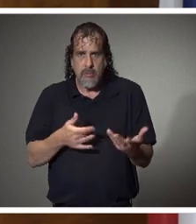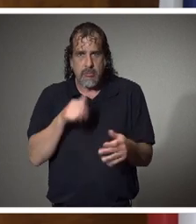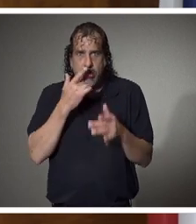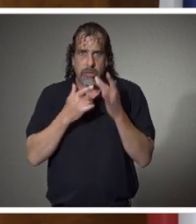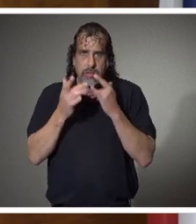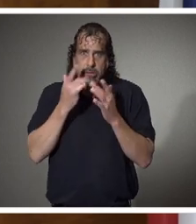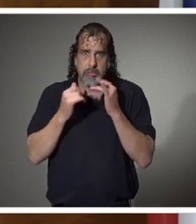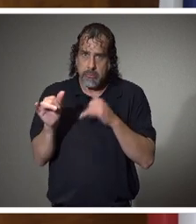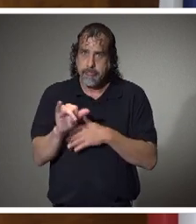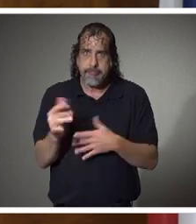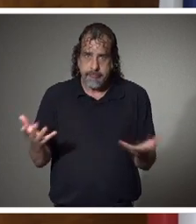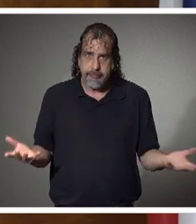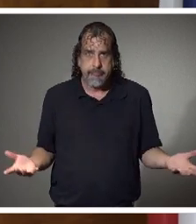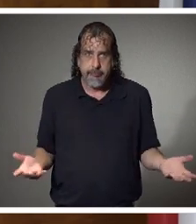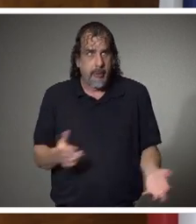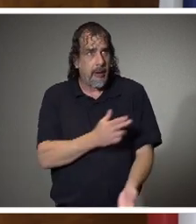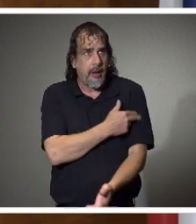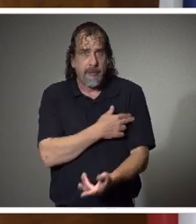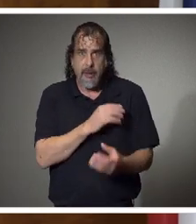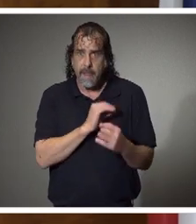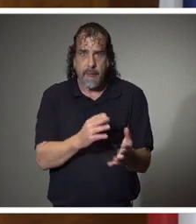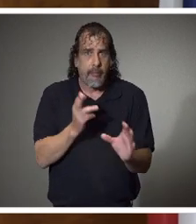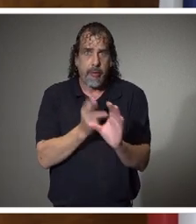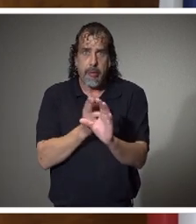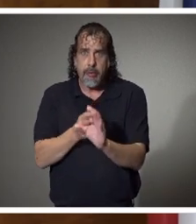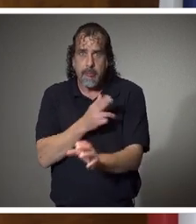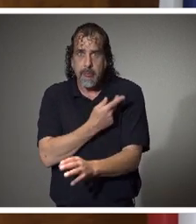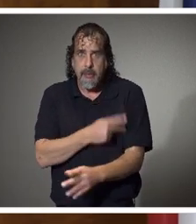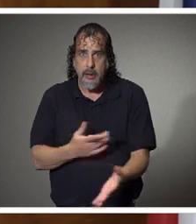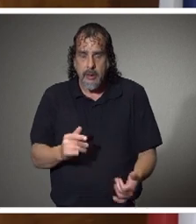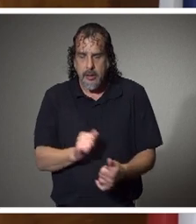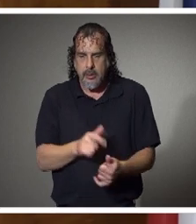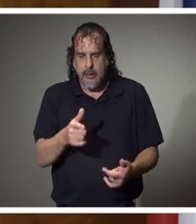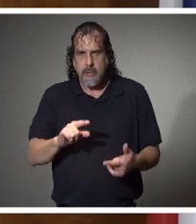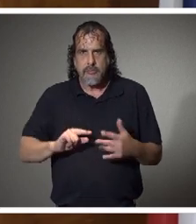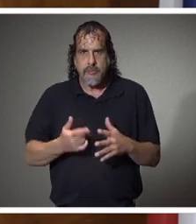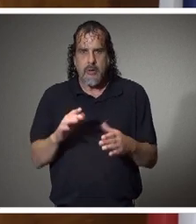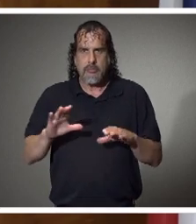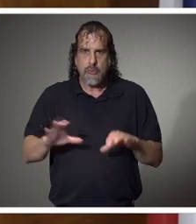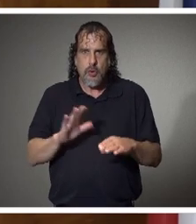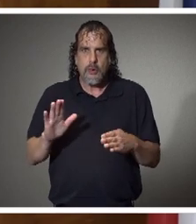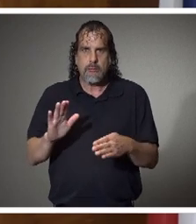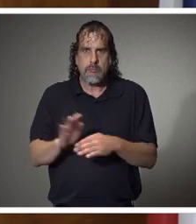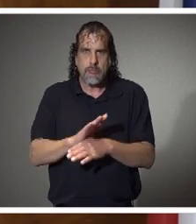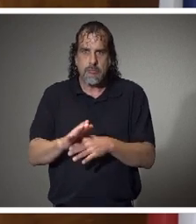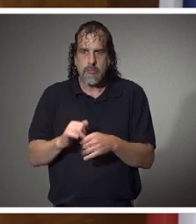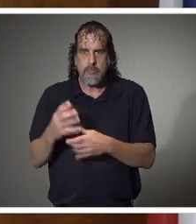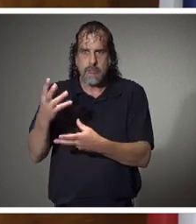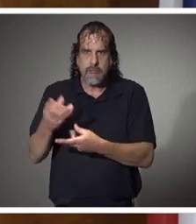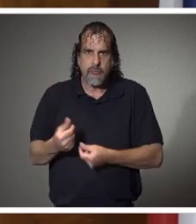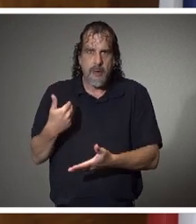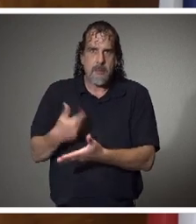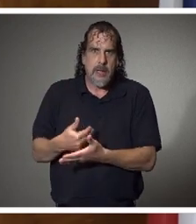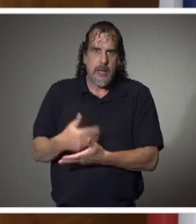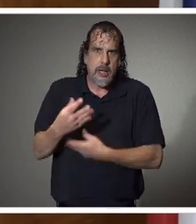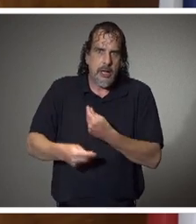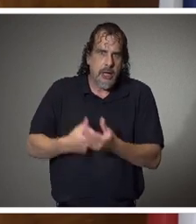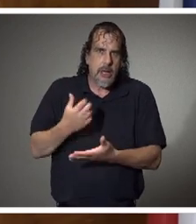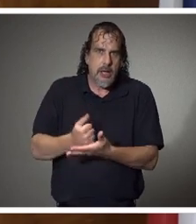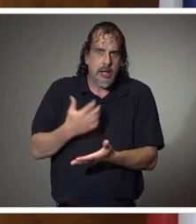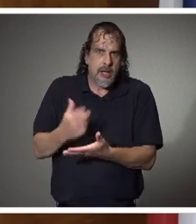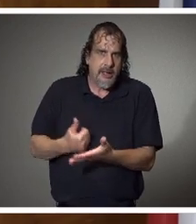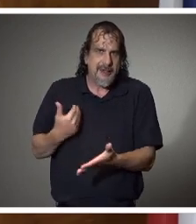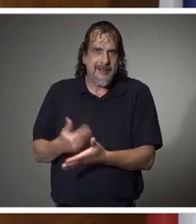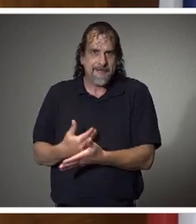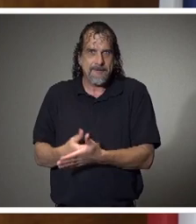about that. Gives them an opportunity to start doing some things that are revenue generating, which